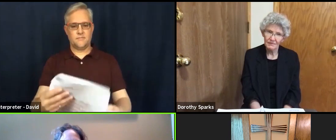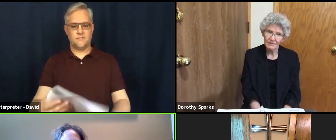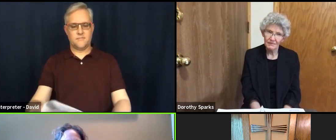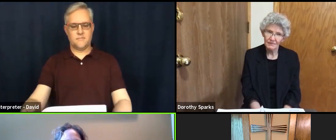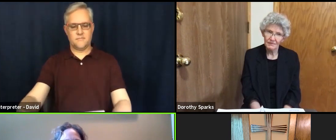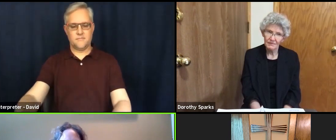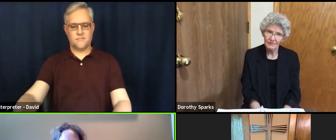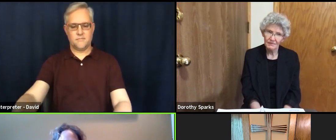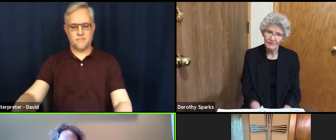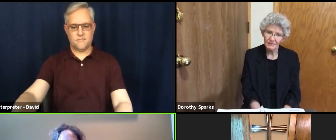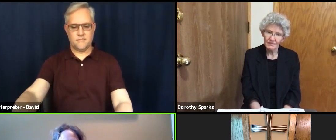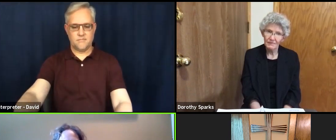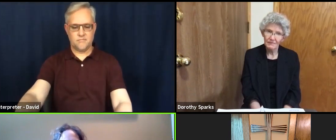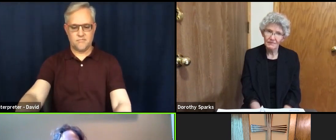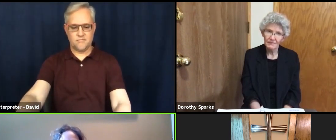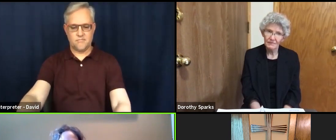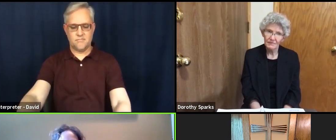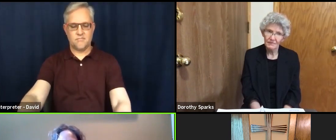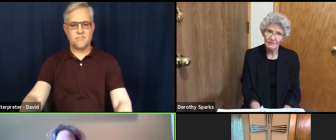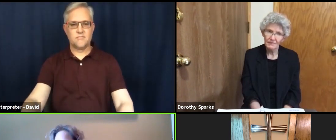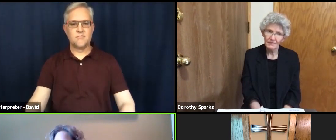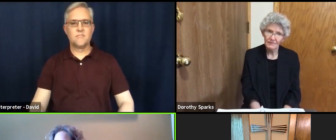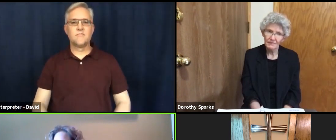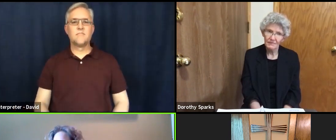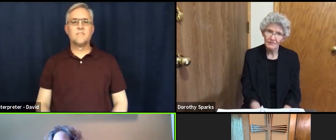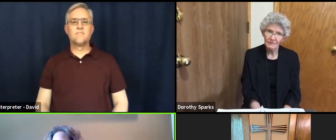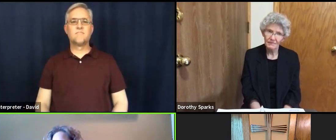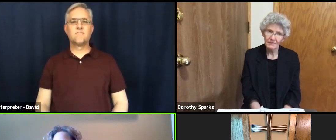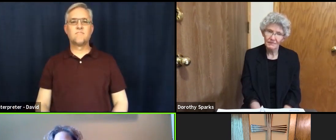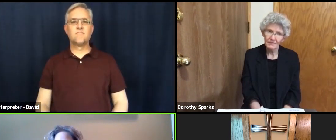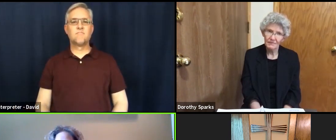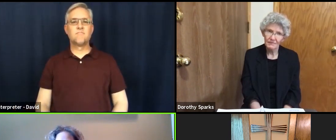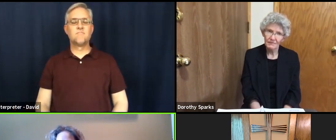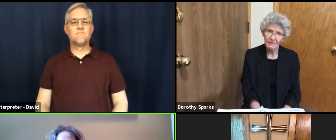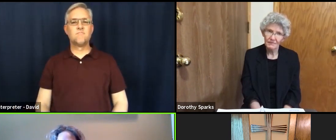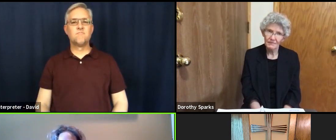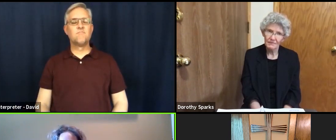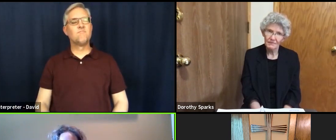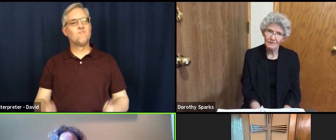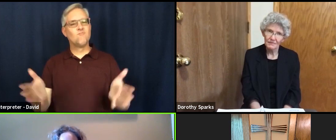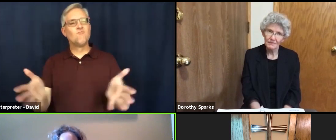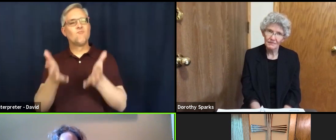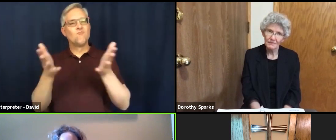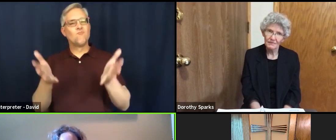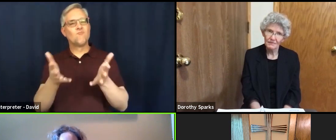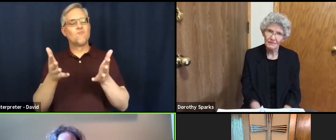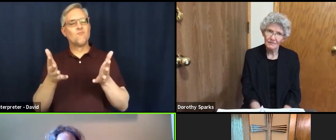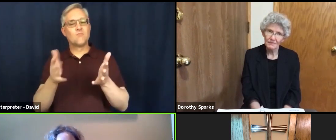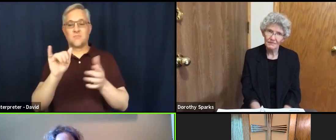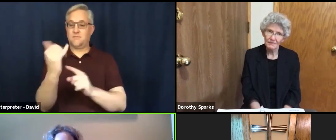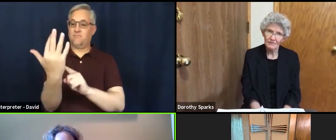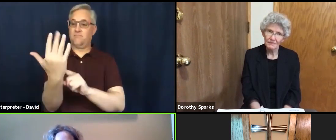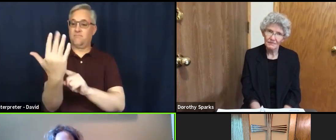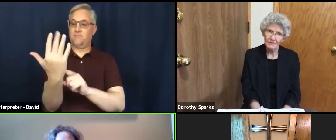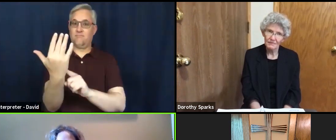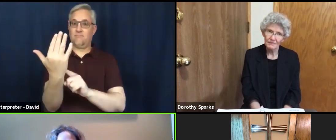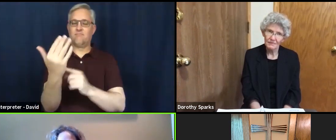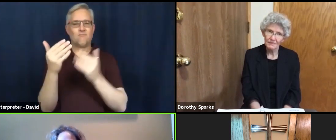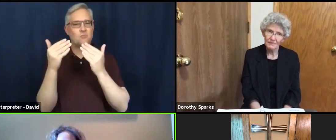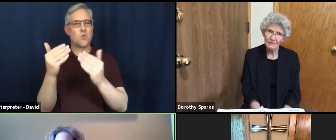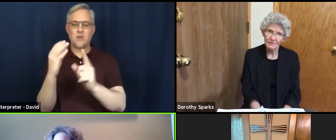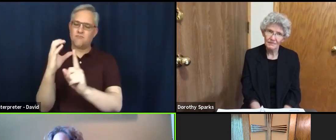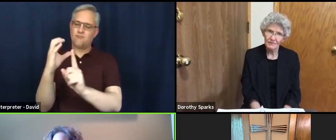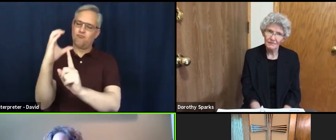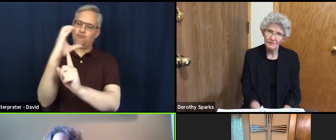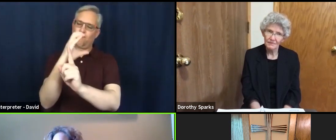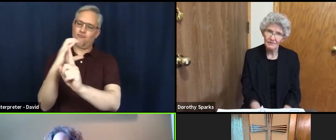Invite you to focus on the flames of the candle here or the candle